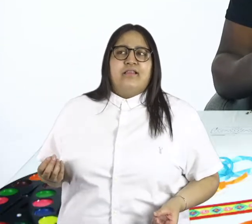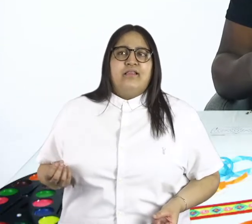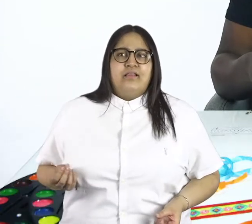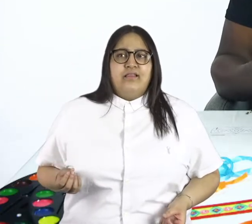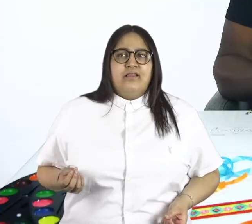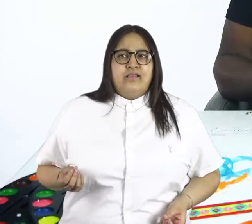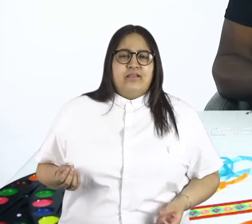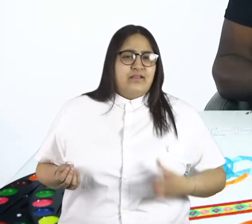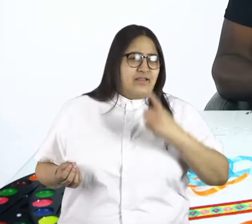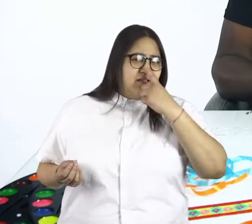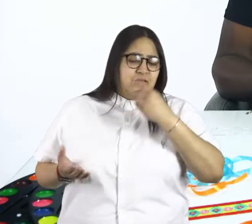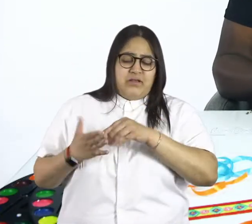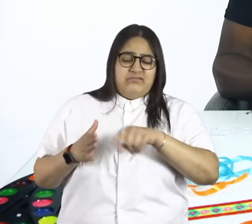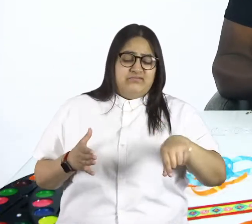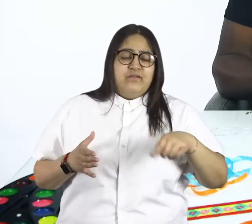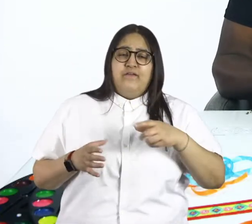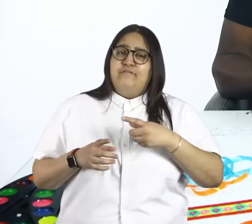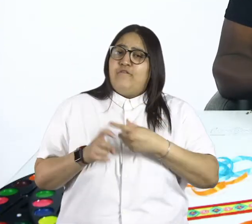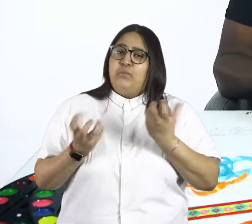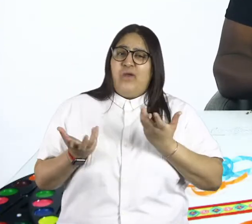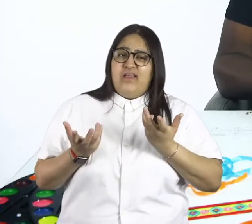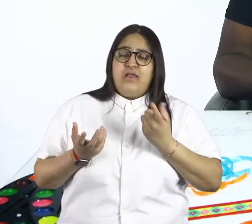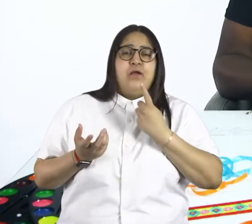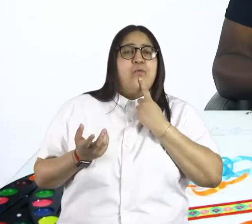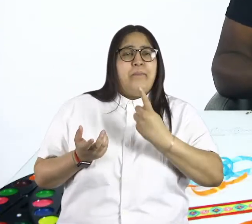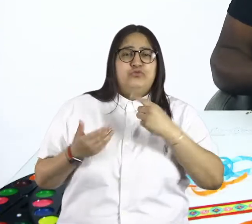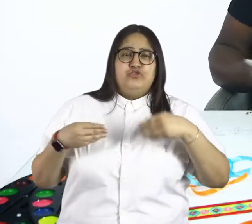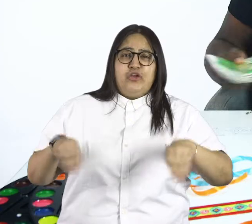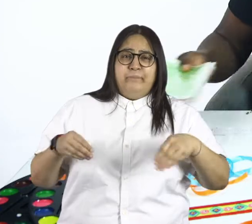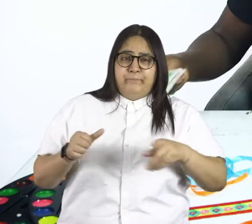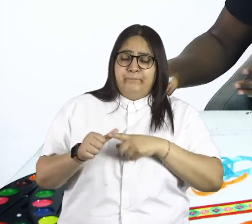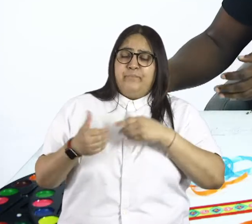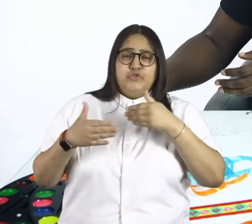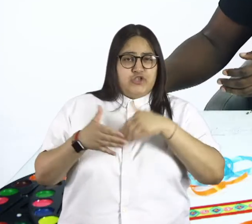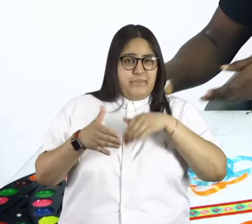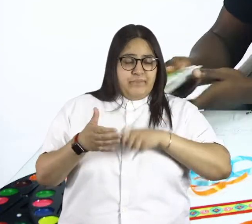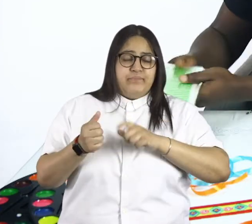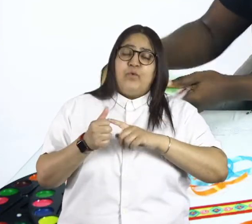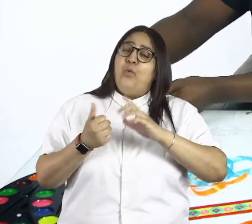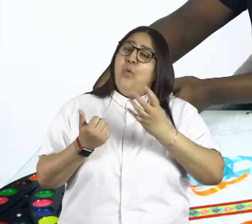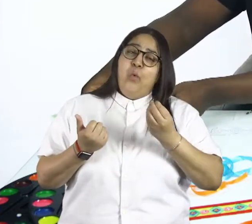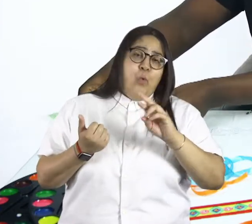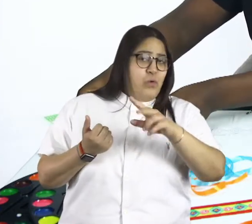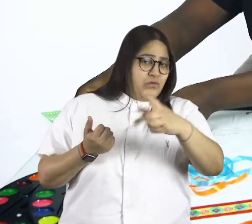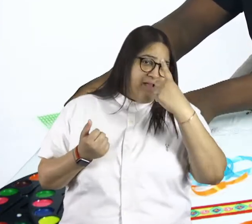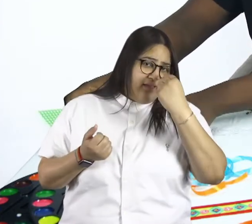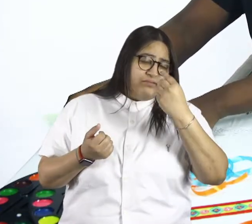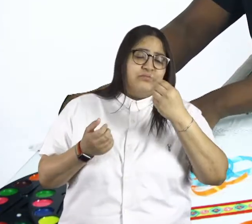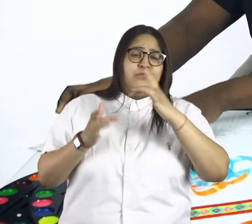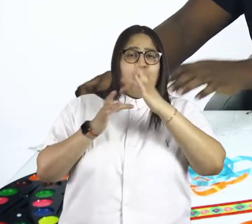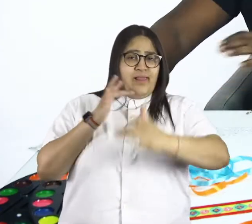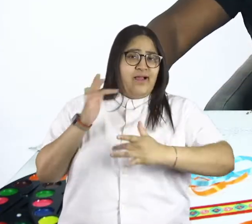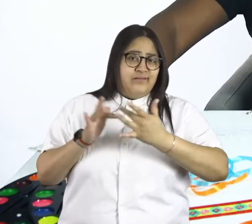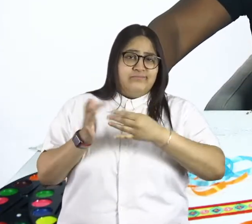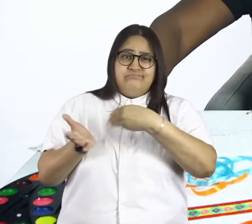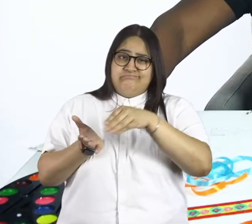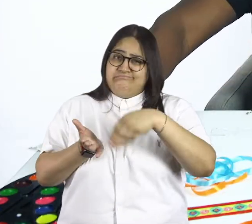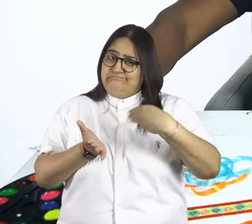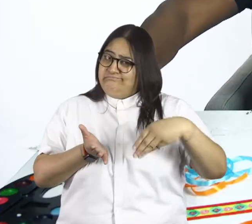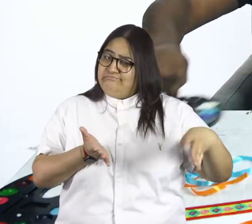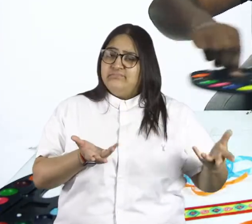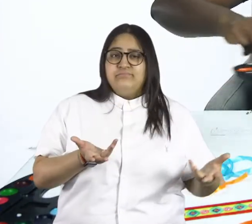like the pound store. If you want to go online, that's where you would find various shapes and sizes. And then we've got